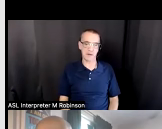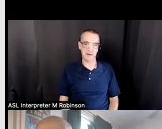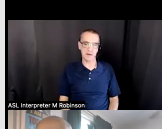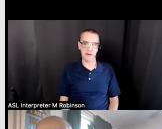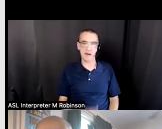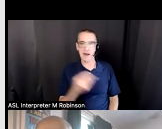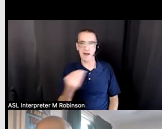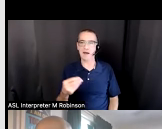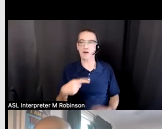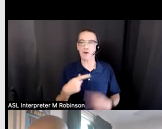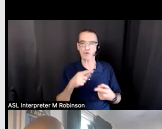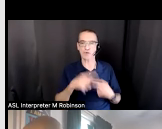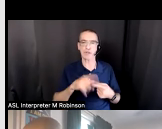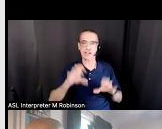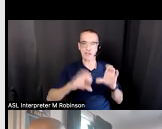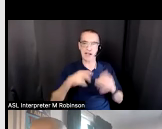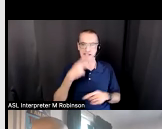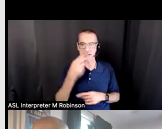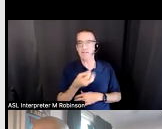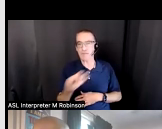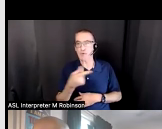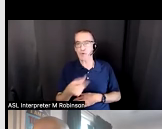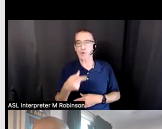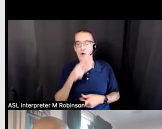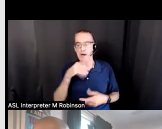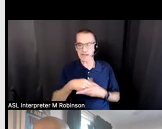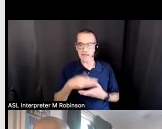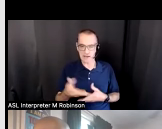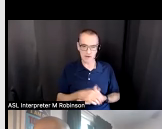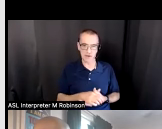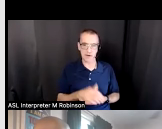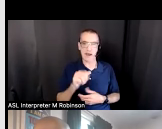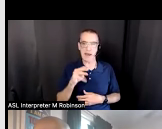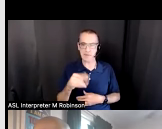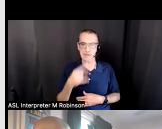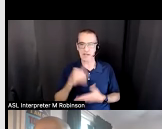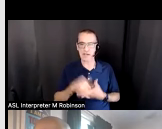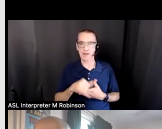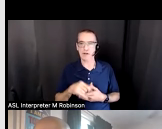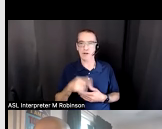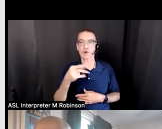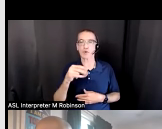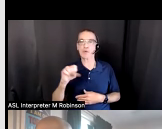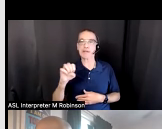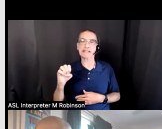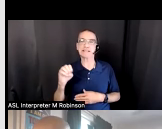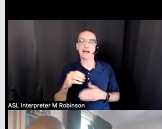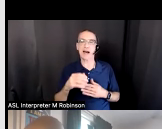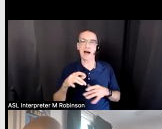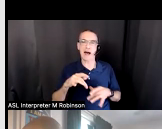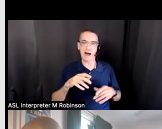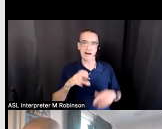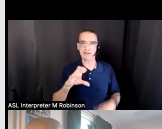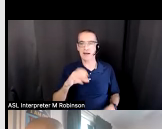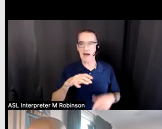And going to the chat, I see a few of you all are in here. Amy said the Grease album was